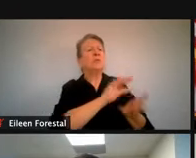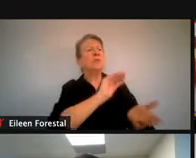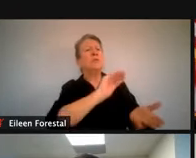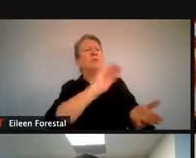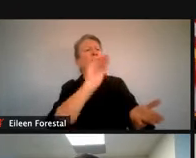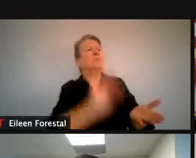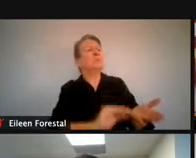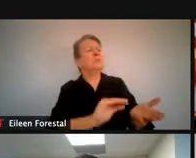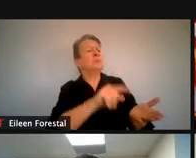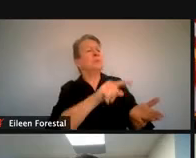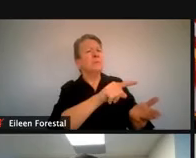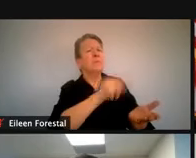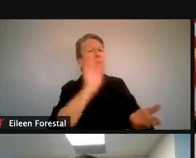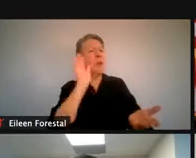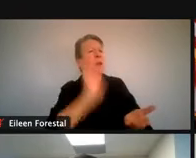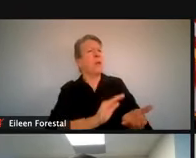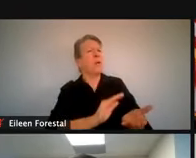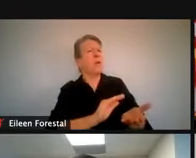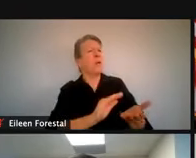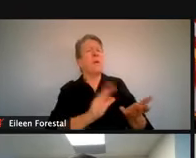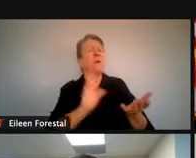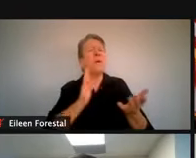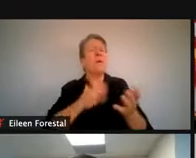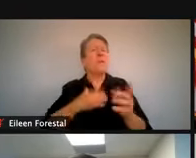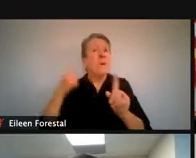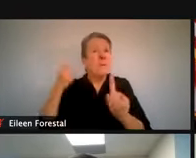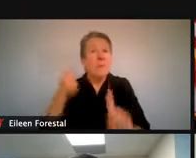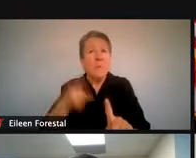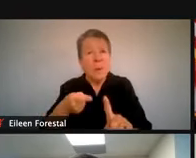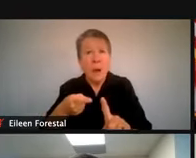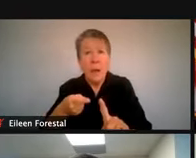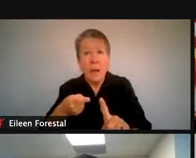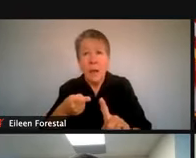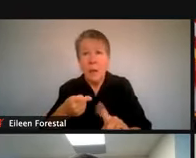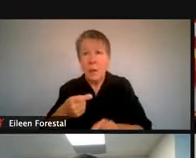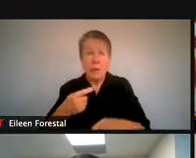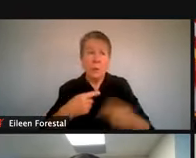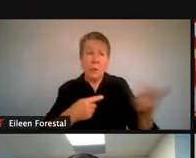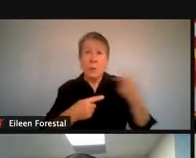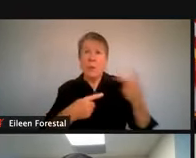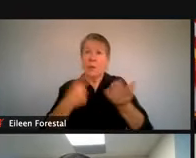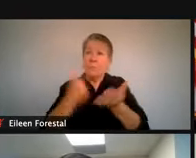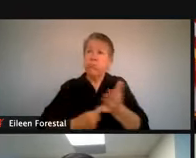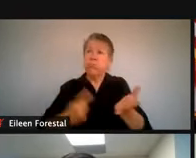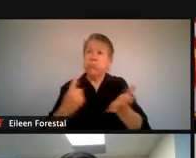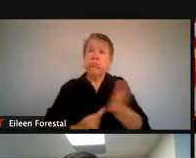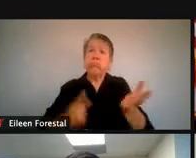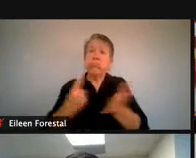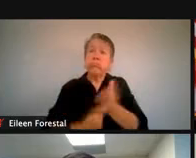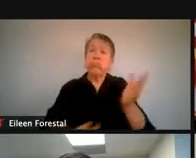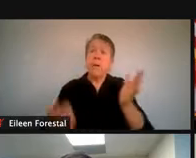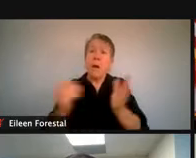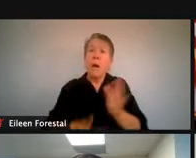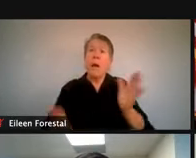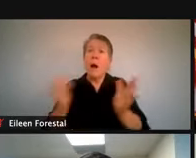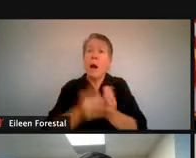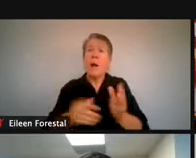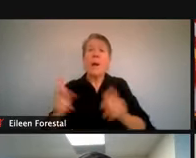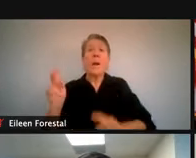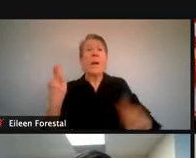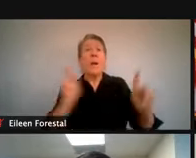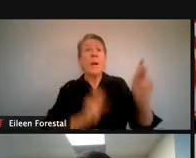which brings me back to the point we've been making a lot over the past number of weeks. It's people's private